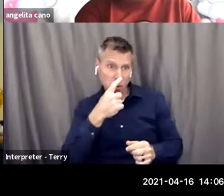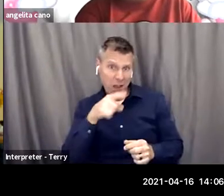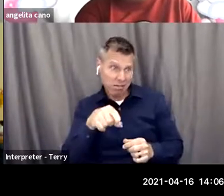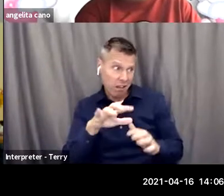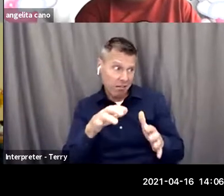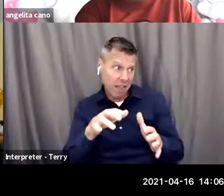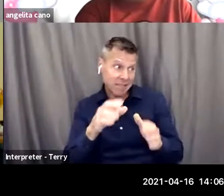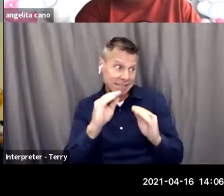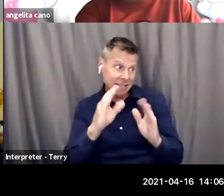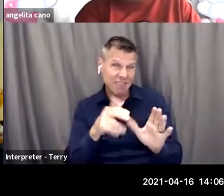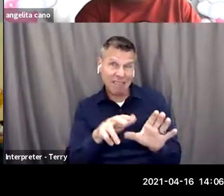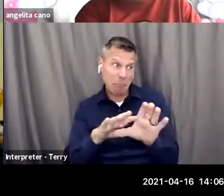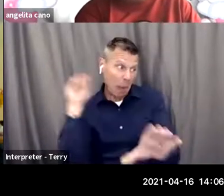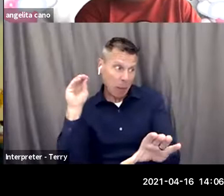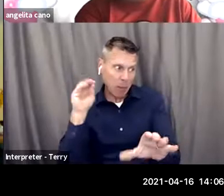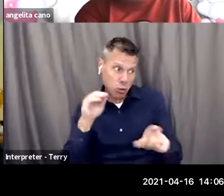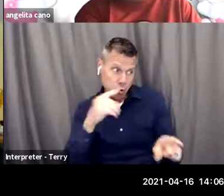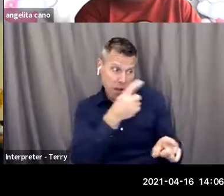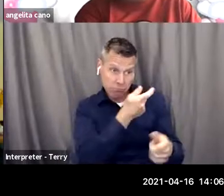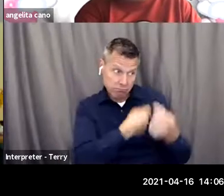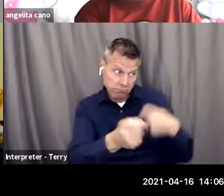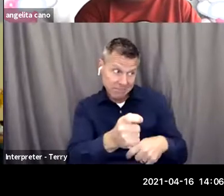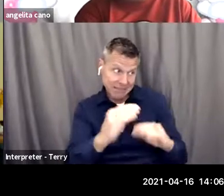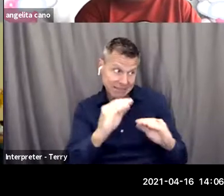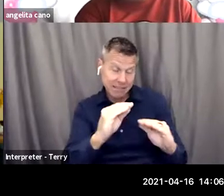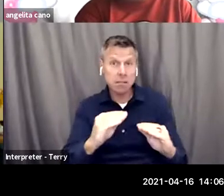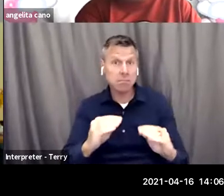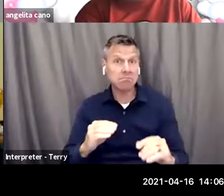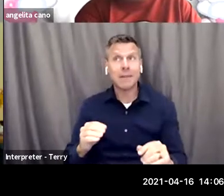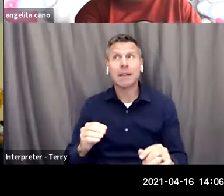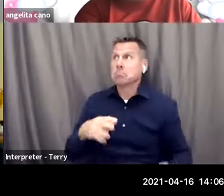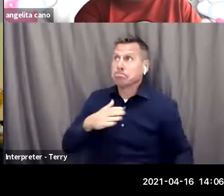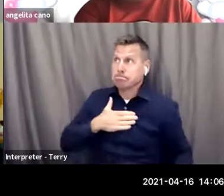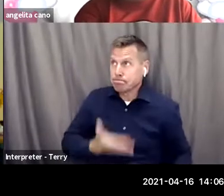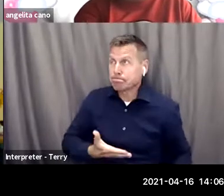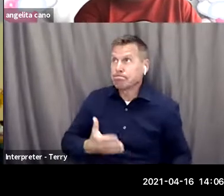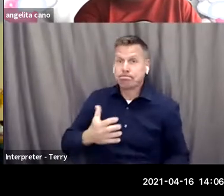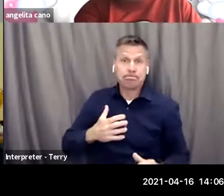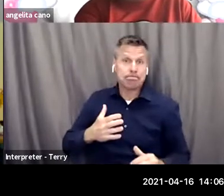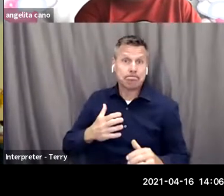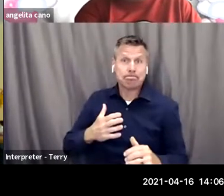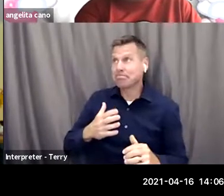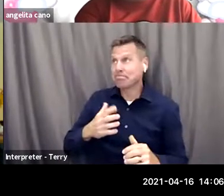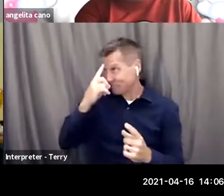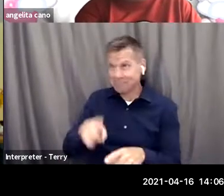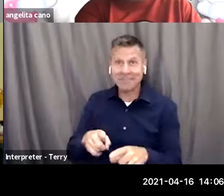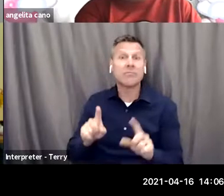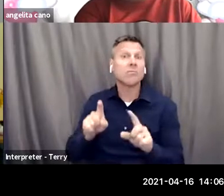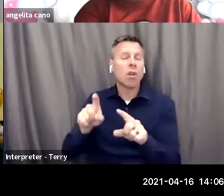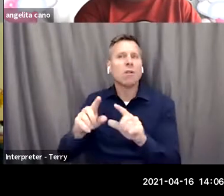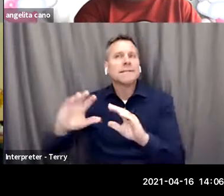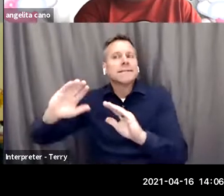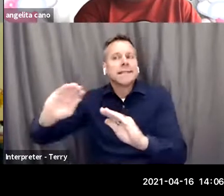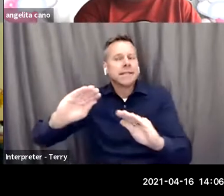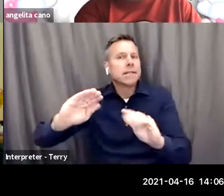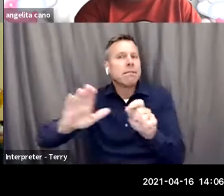and I did. Turned out I had a talent for teaching, so I took on a full-time